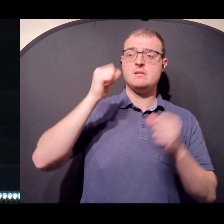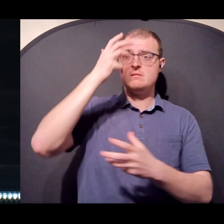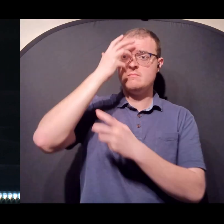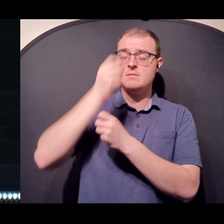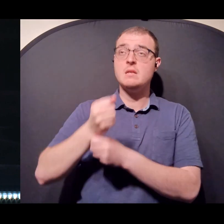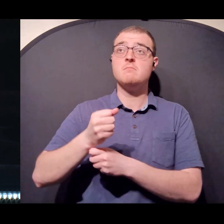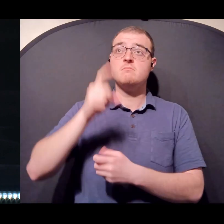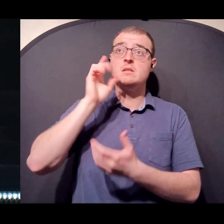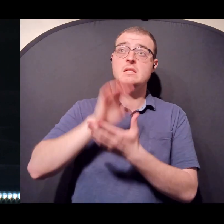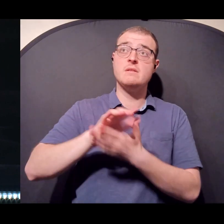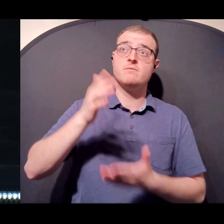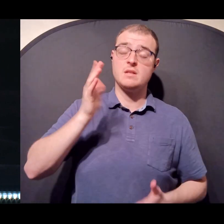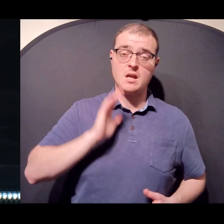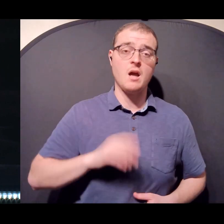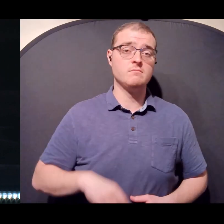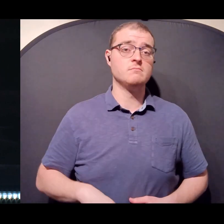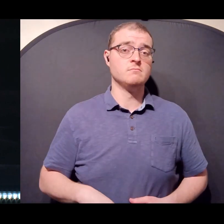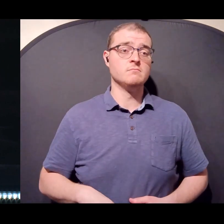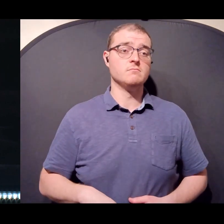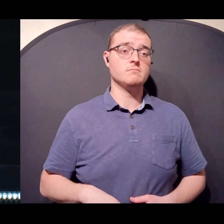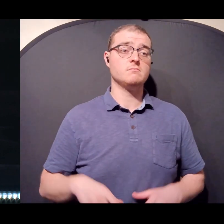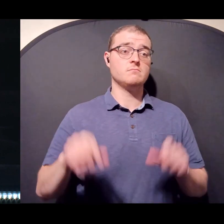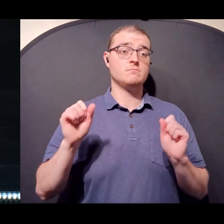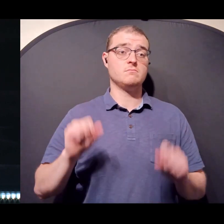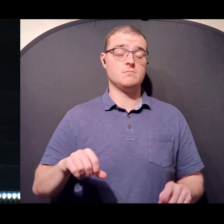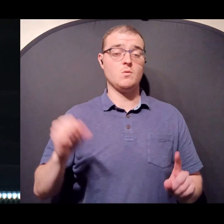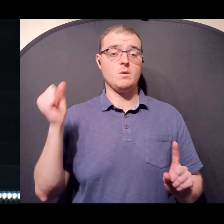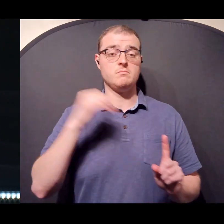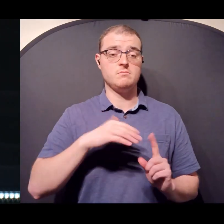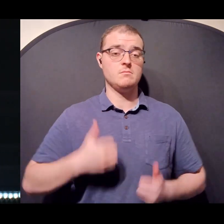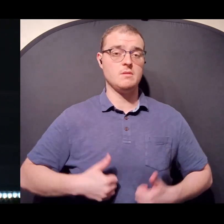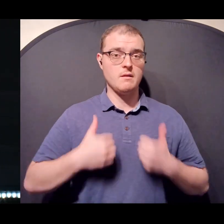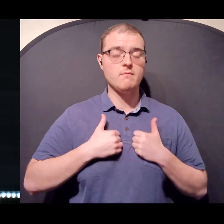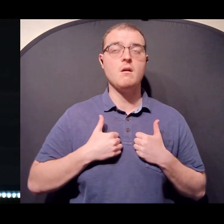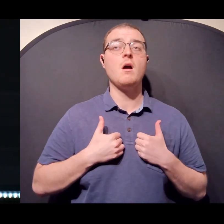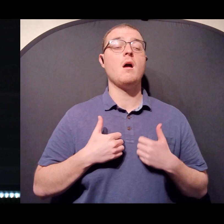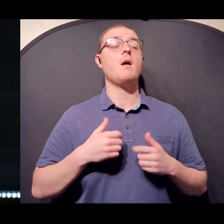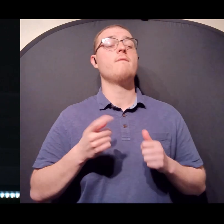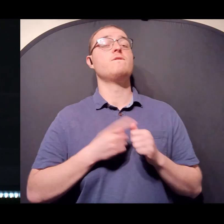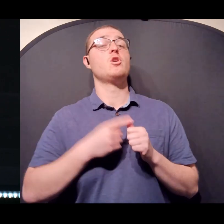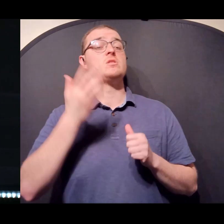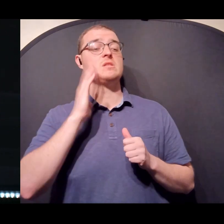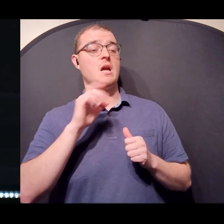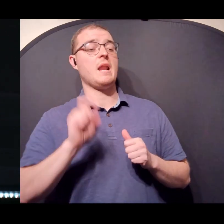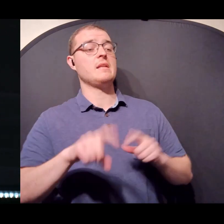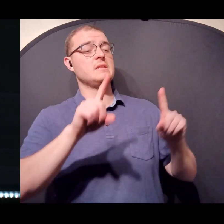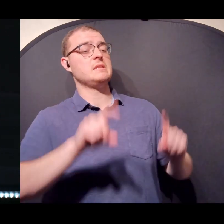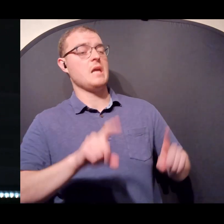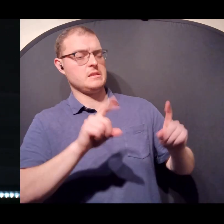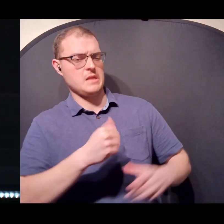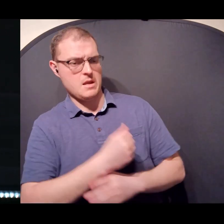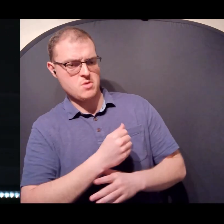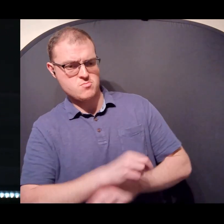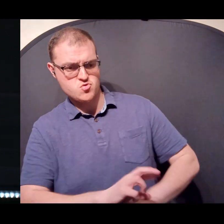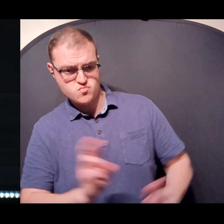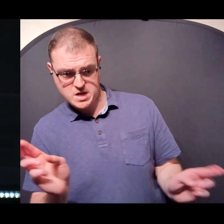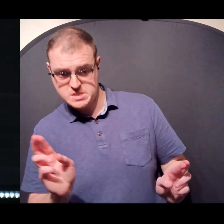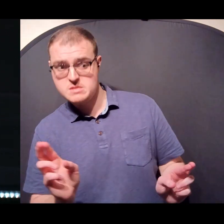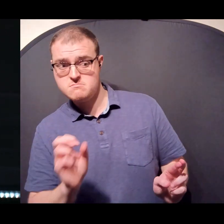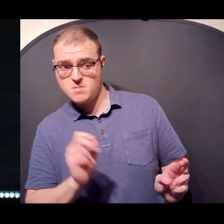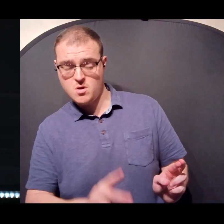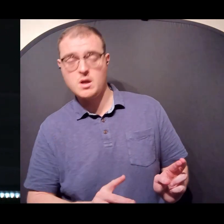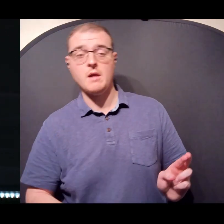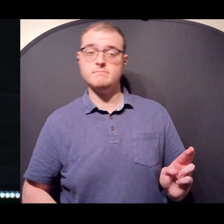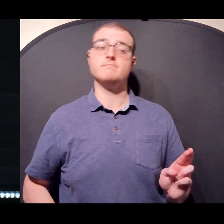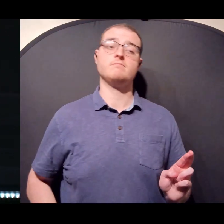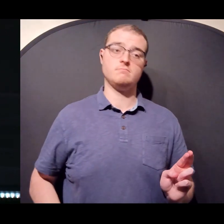know that Abraham was ready. On Fridays, I'll do donuts and dad on Friday with my kids.